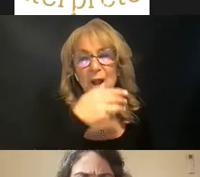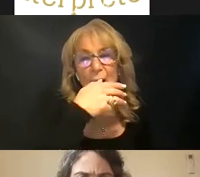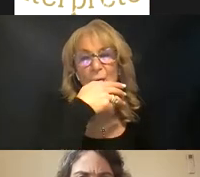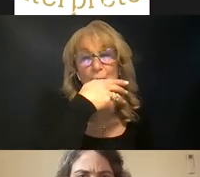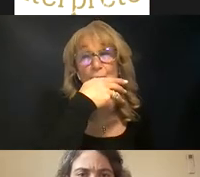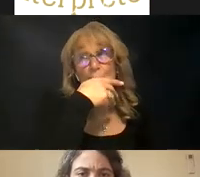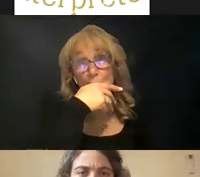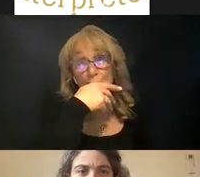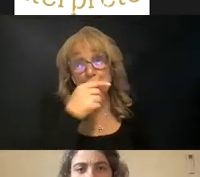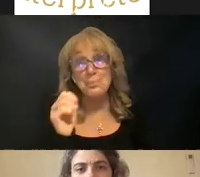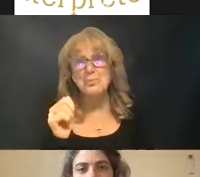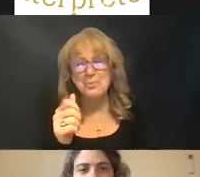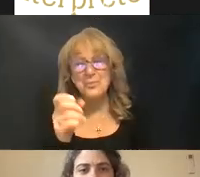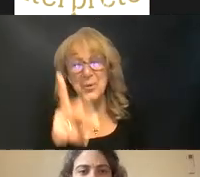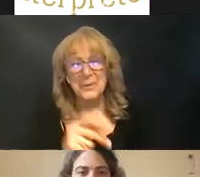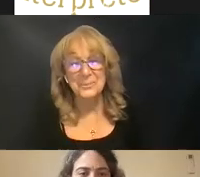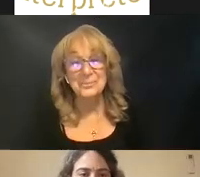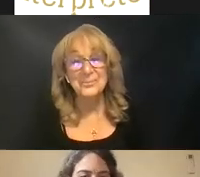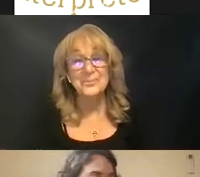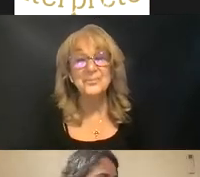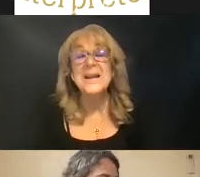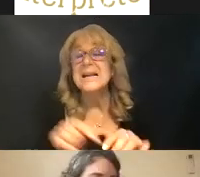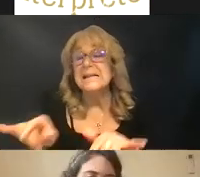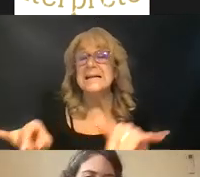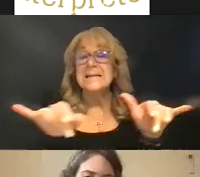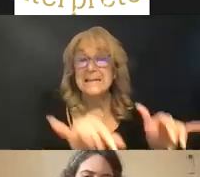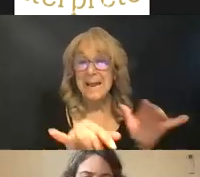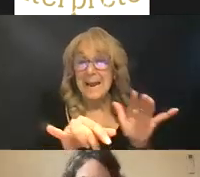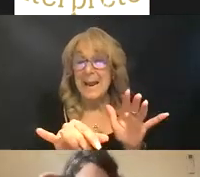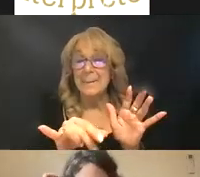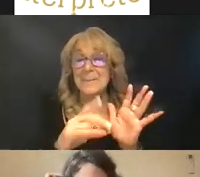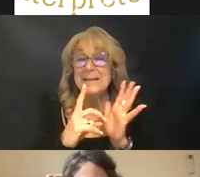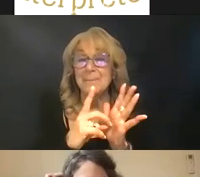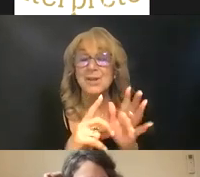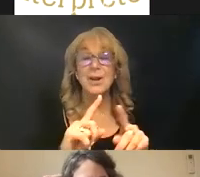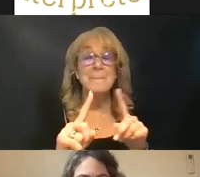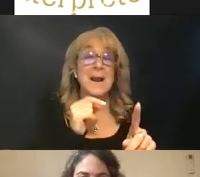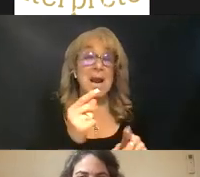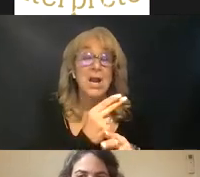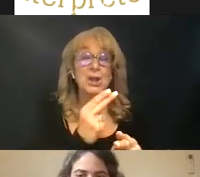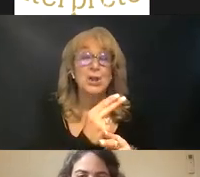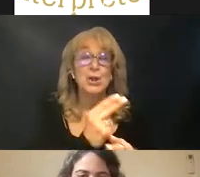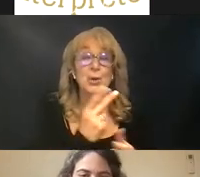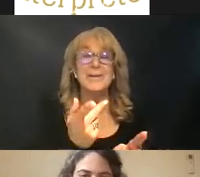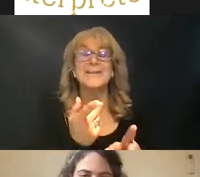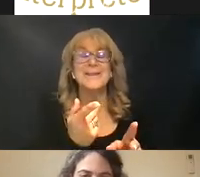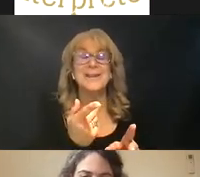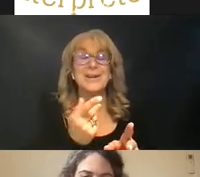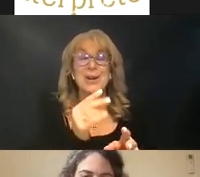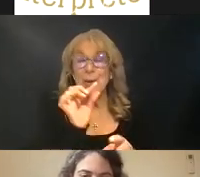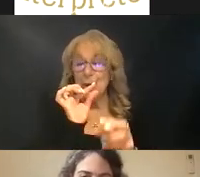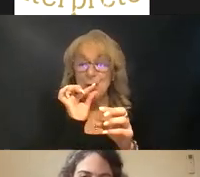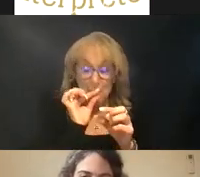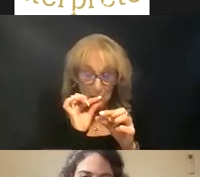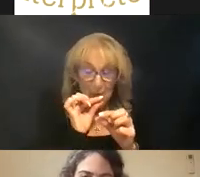Okay, so we're going to do the same demonstration again, except instead of a straw, I've got a leaf blower, and instead of a ping